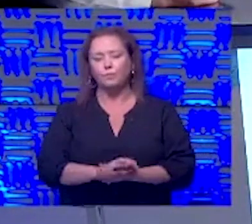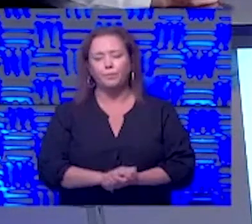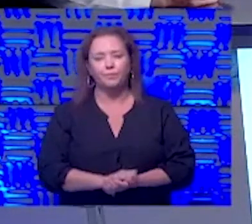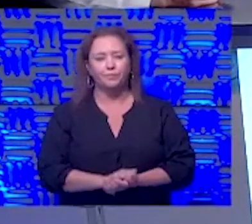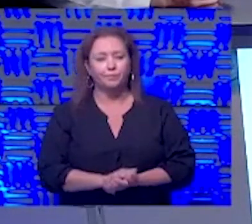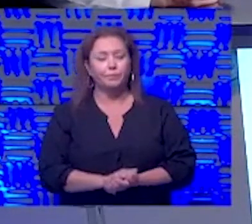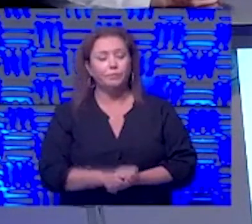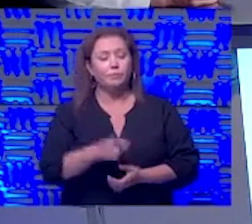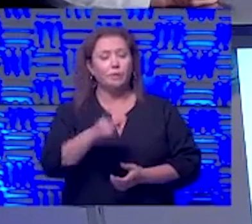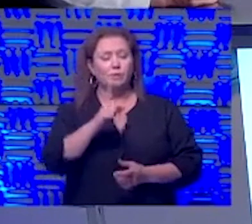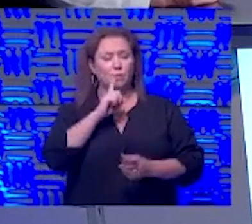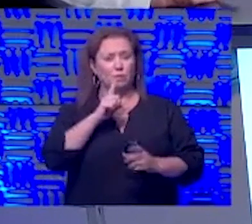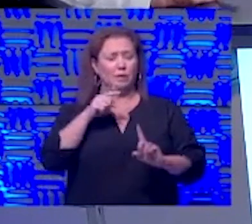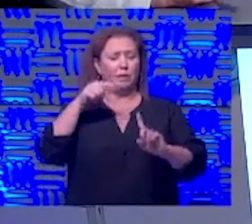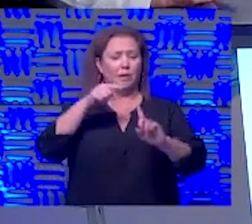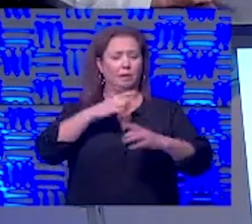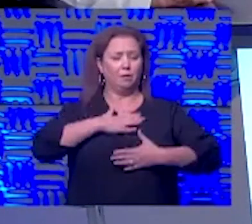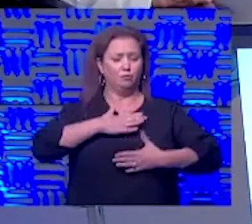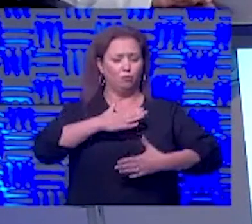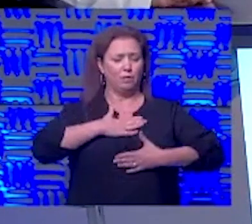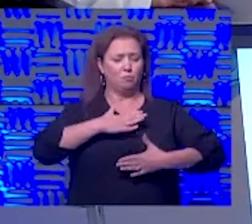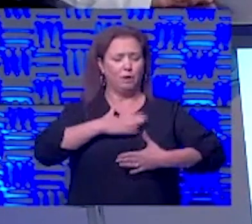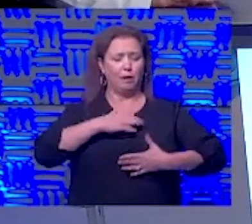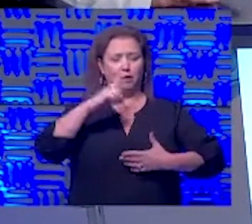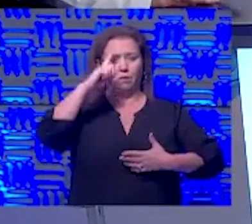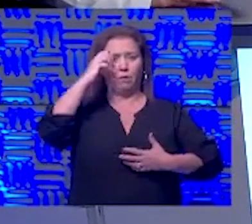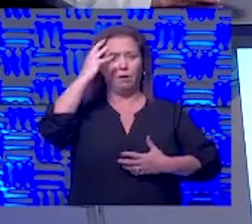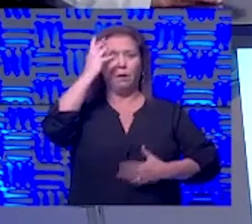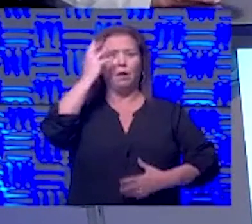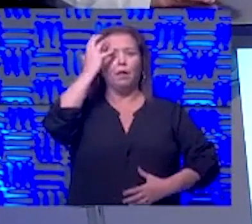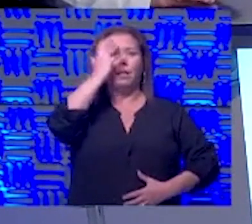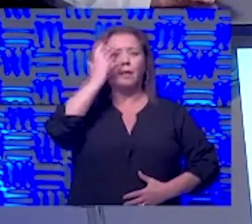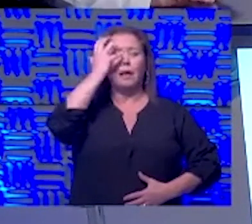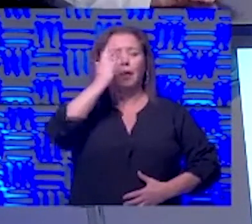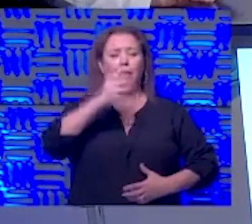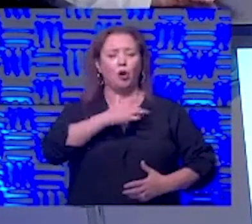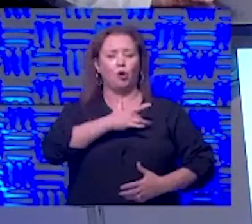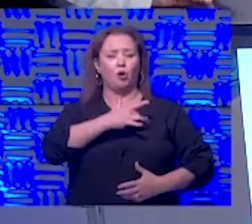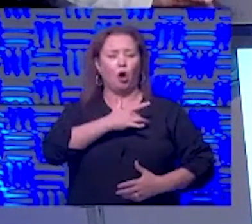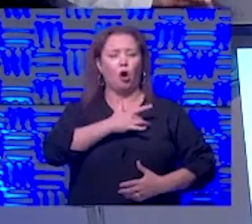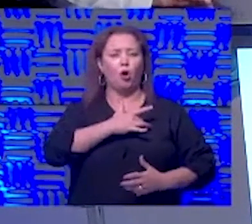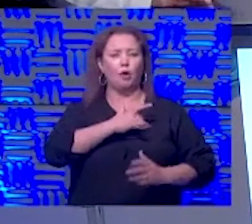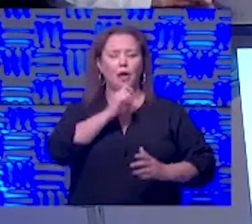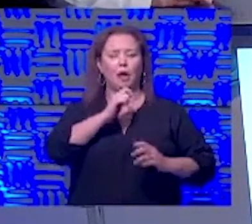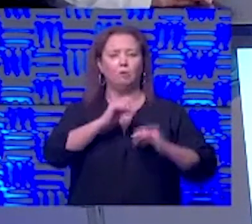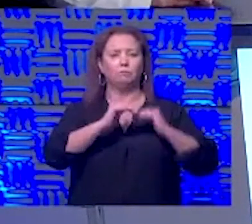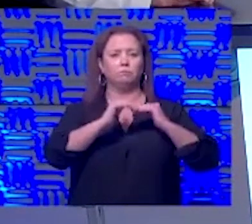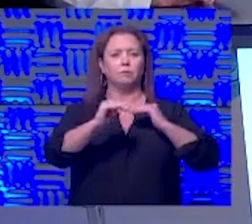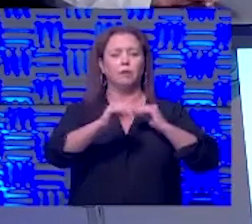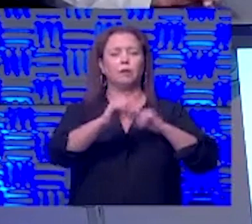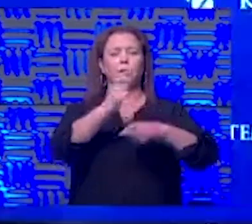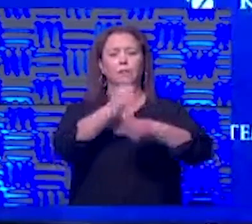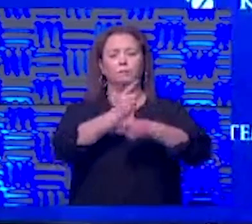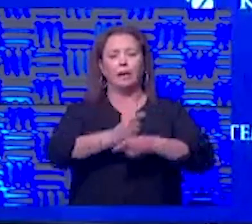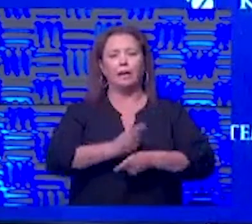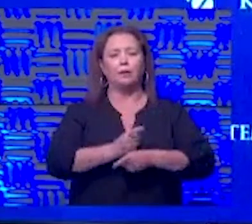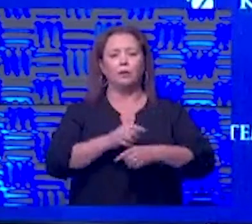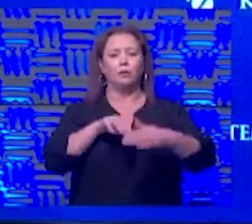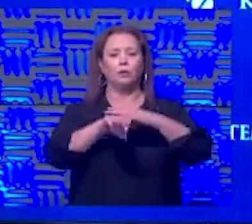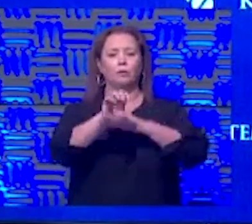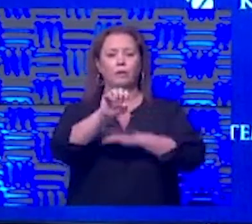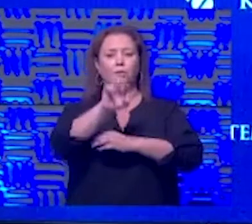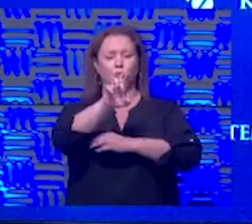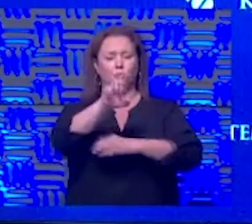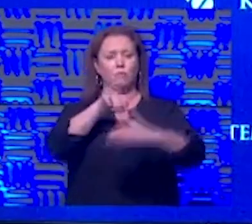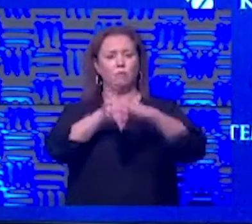if you get short of breath or you get Yep. lightheaded or you start having any palpitations, meaning your heartbeats are a little irregular, you need to get to the emergency room. You have a little mental status change,